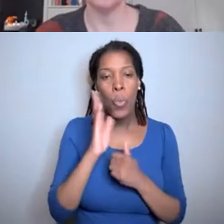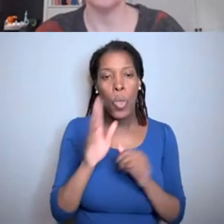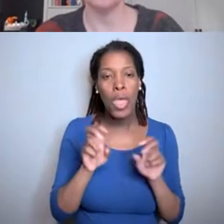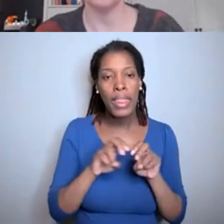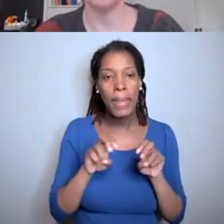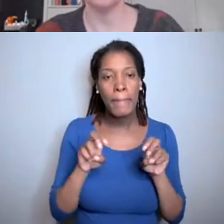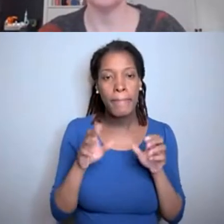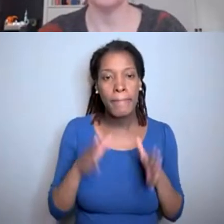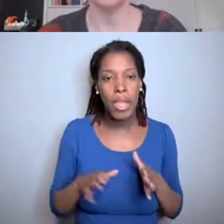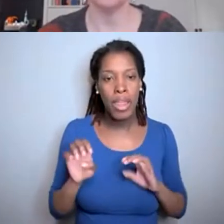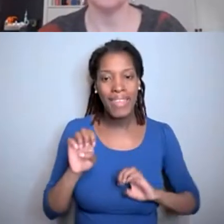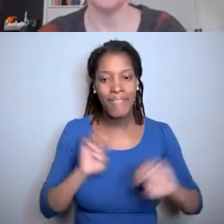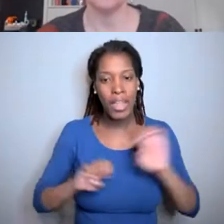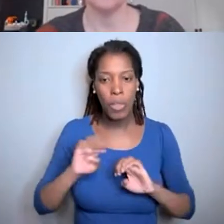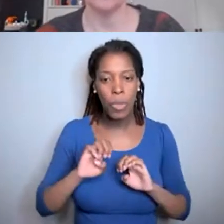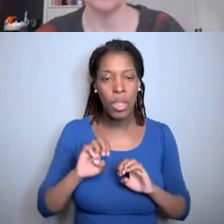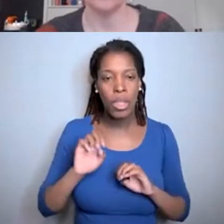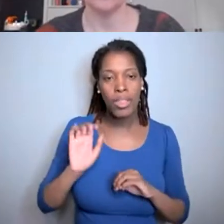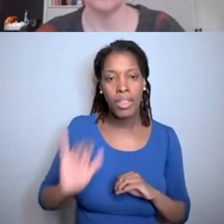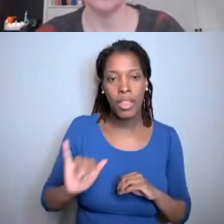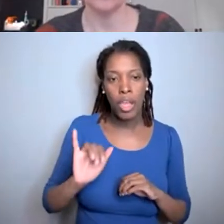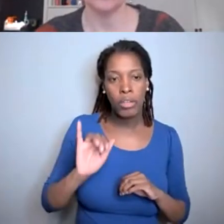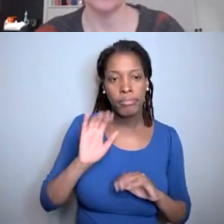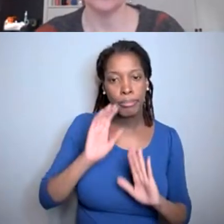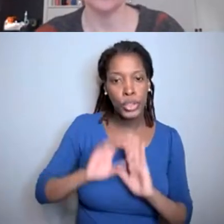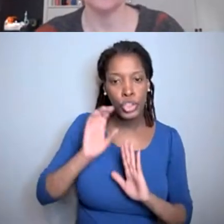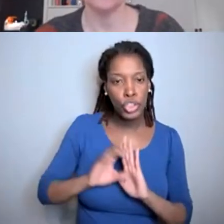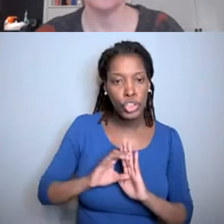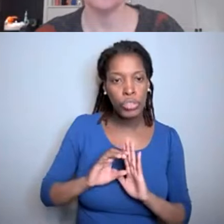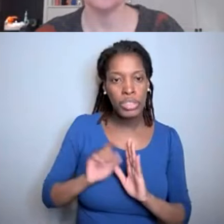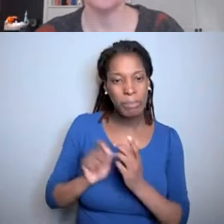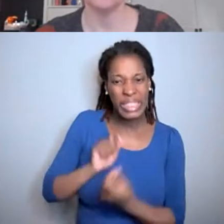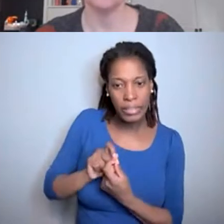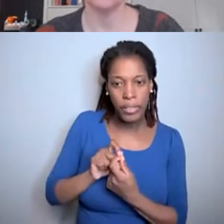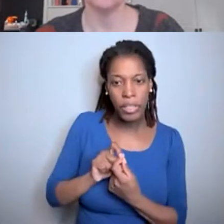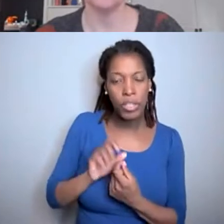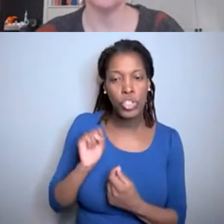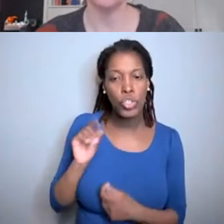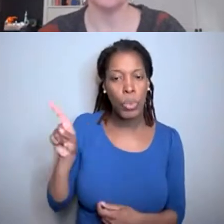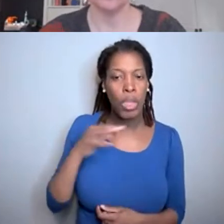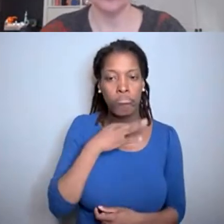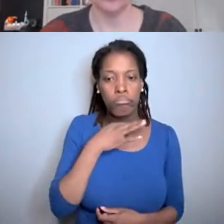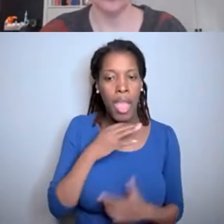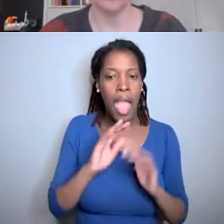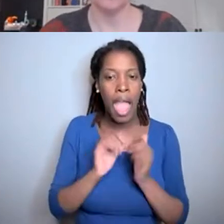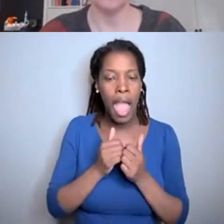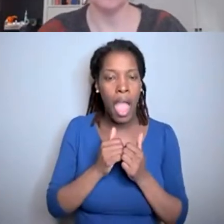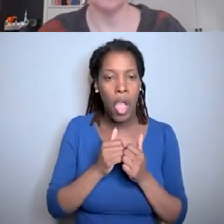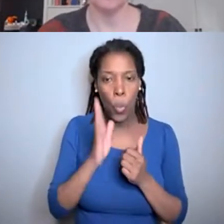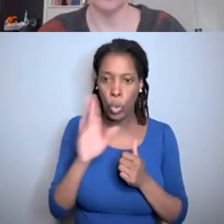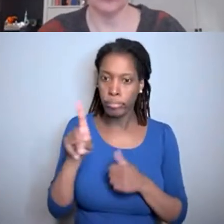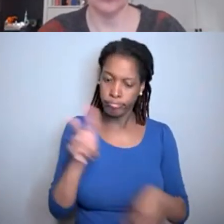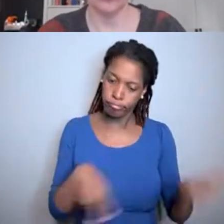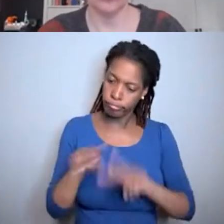so i'm assuming that means how is the panel going to go through all of the applications and make their evaluation yeah